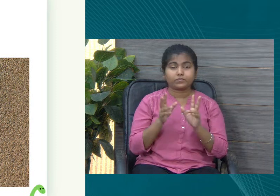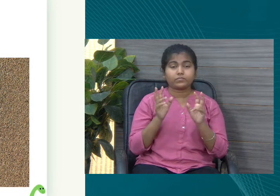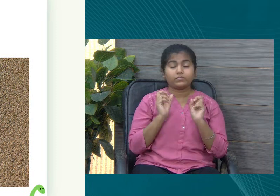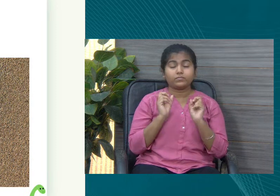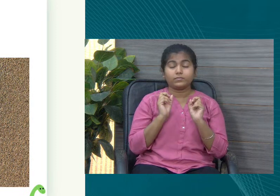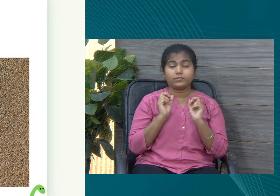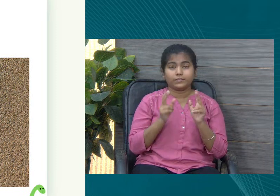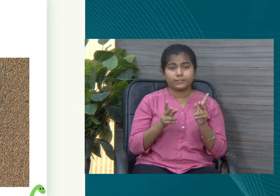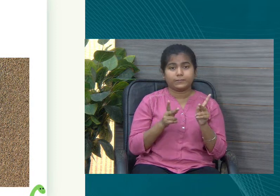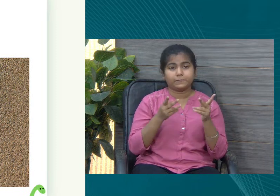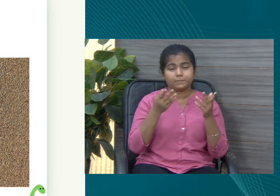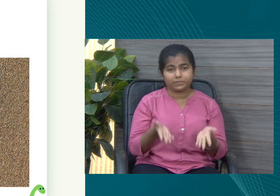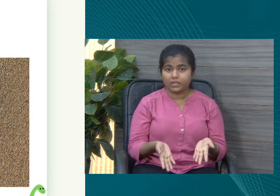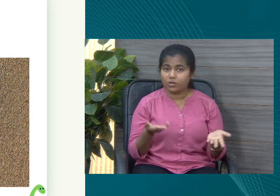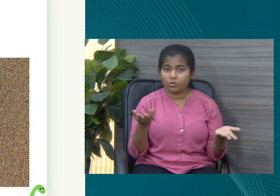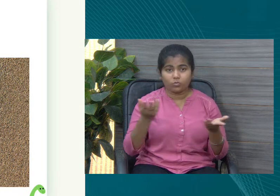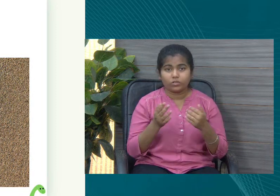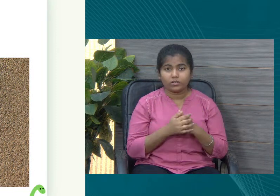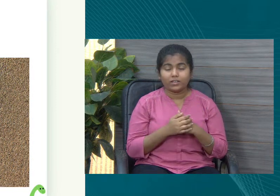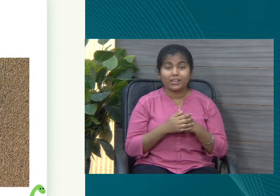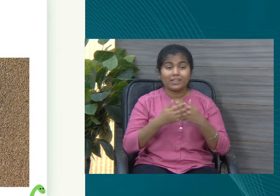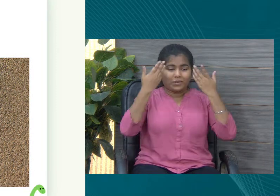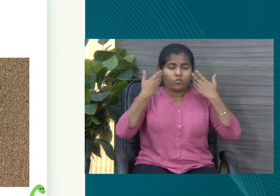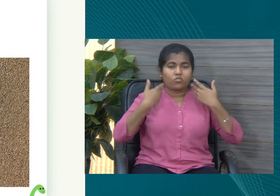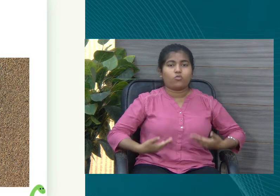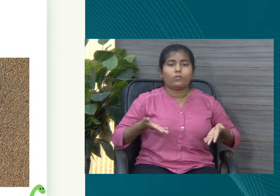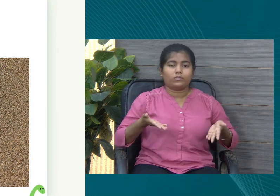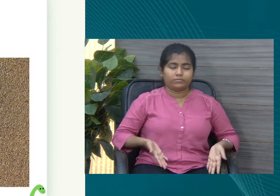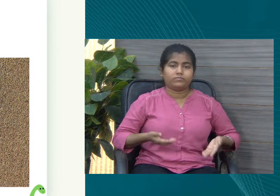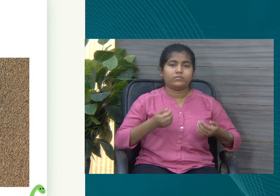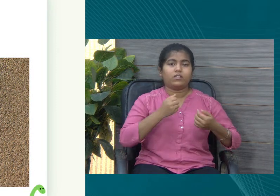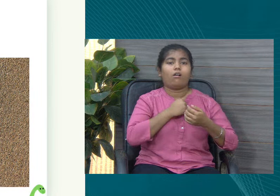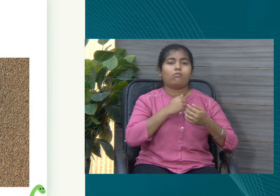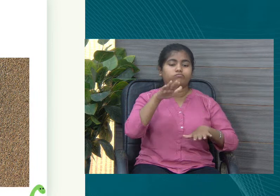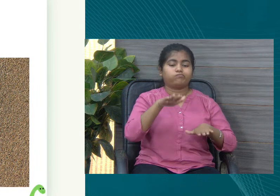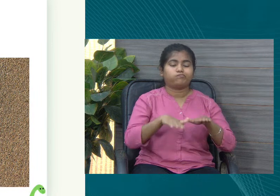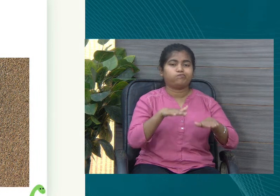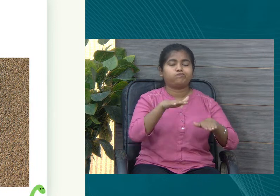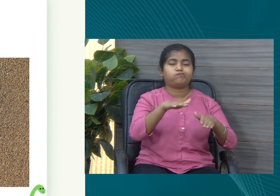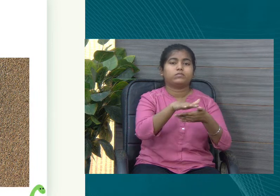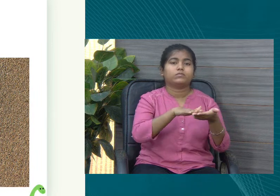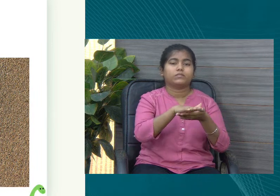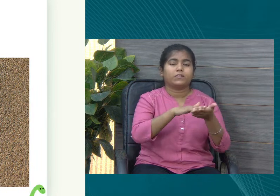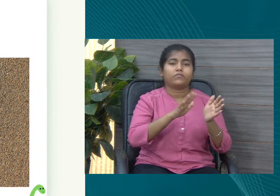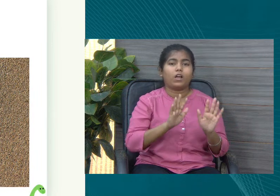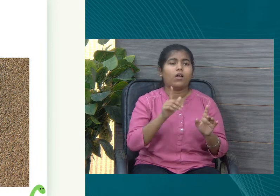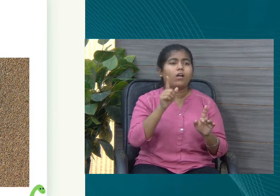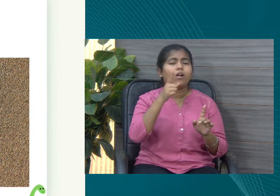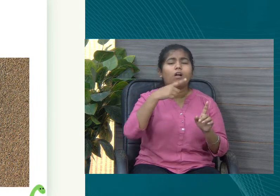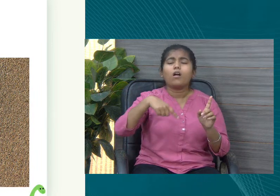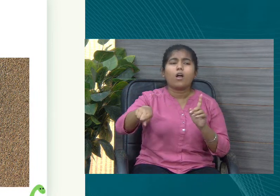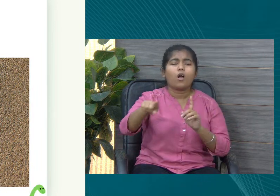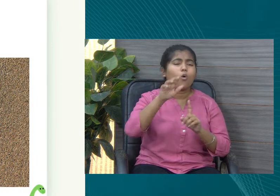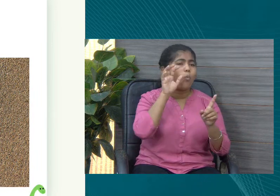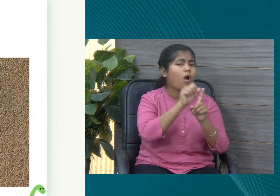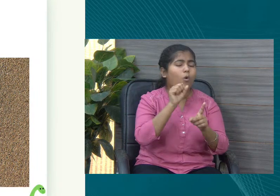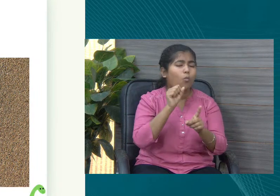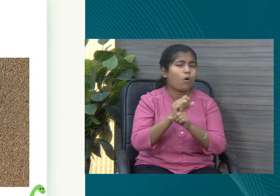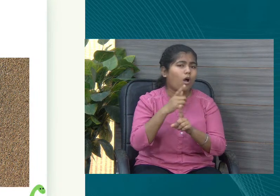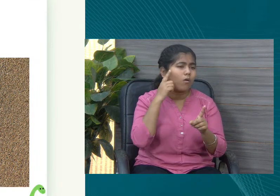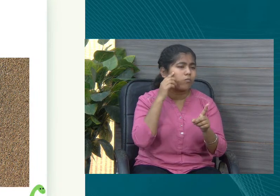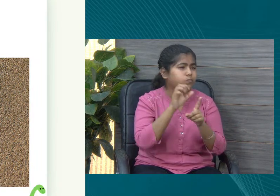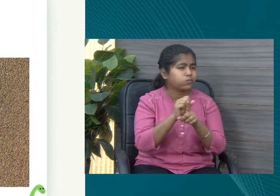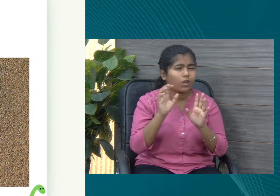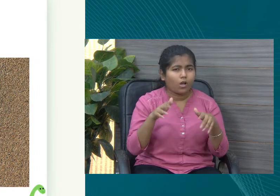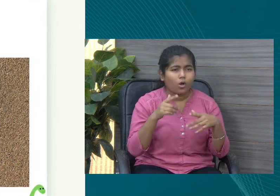And now this is Our human footprint. footprints. Yes. How can you know? How did you identify? Ma'am, because we